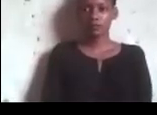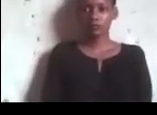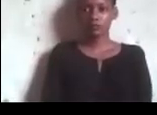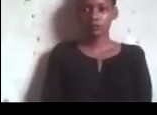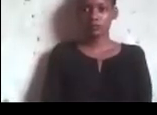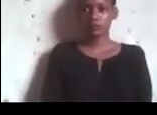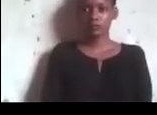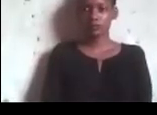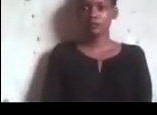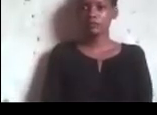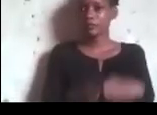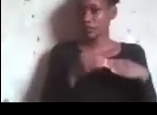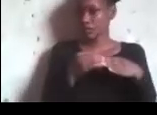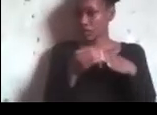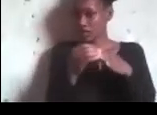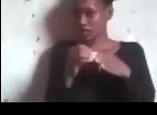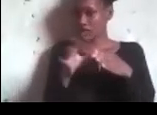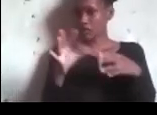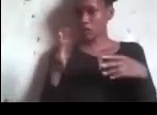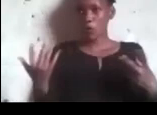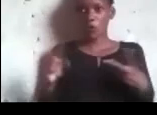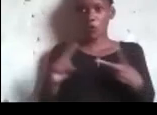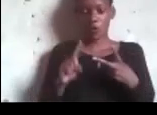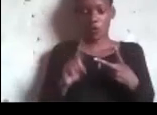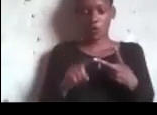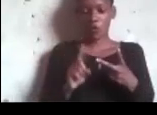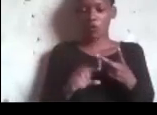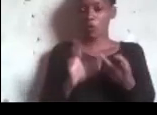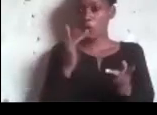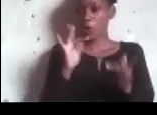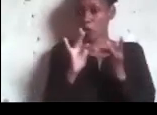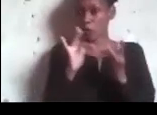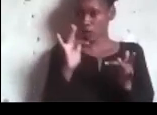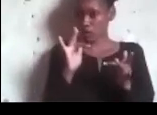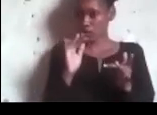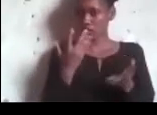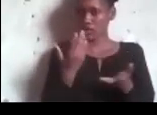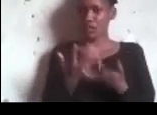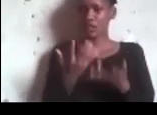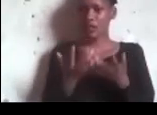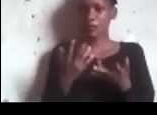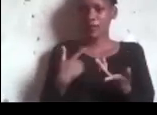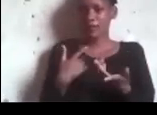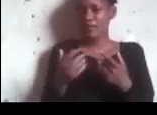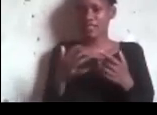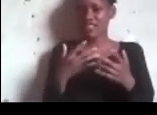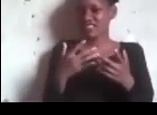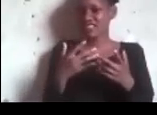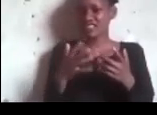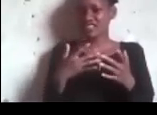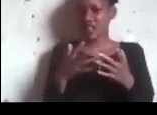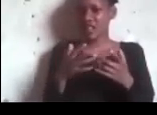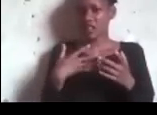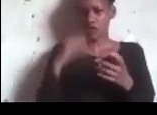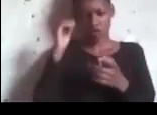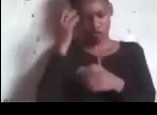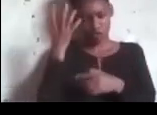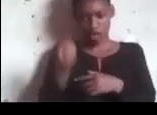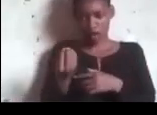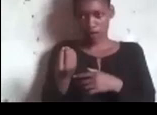guardianship or contact and care can be assigned to any interested party if by an order of court,